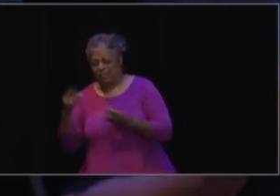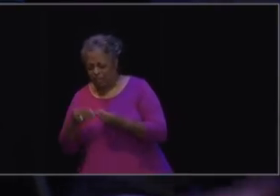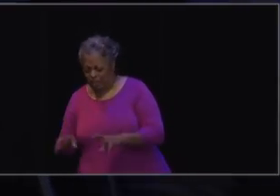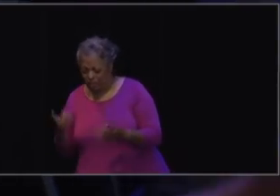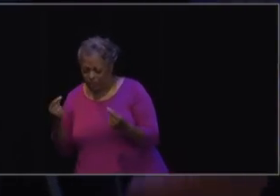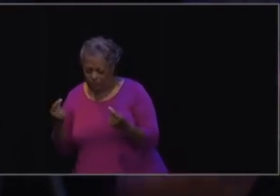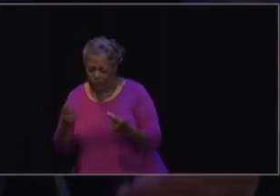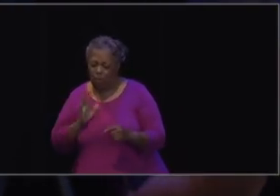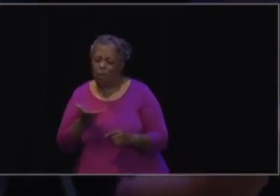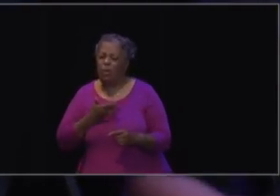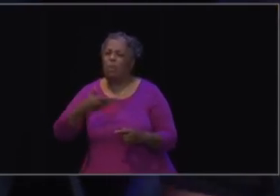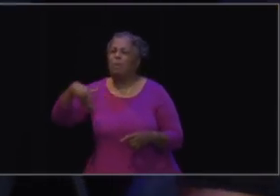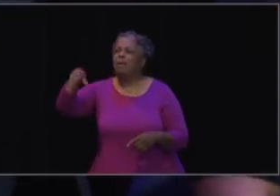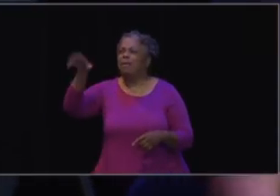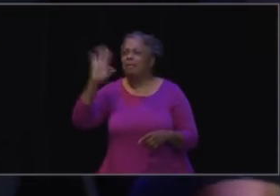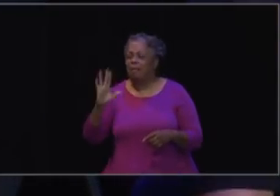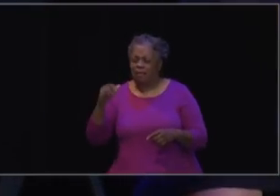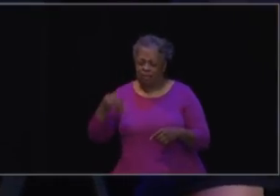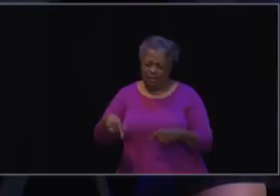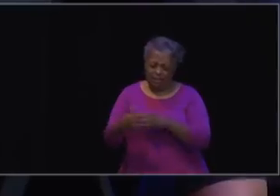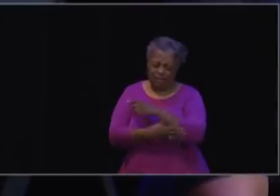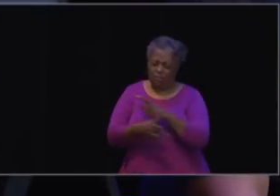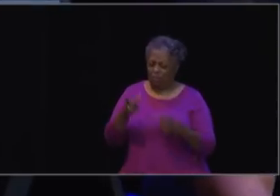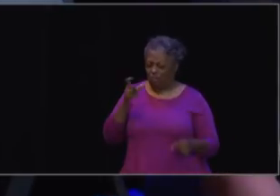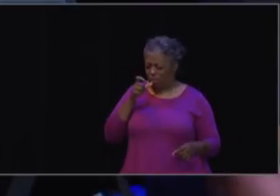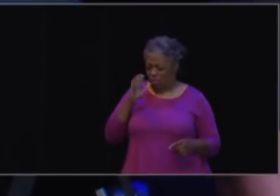whose country is this?